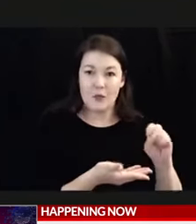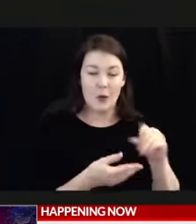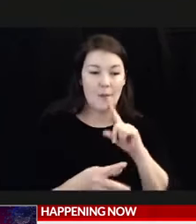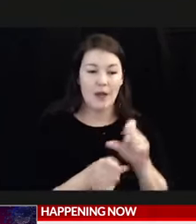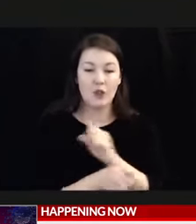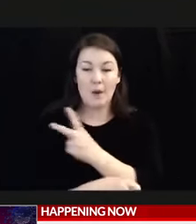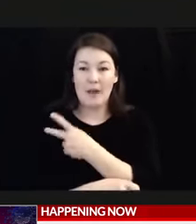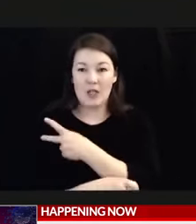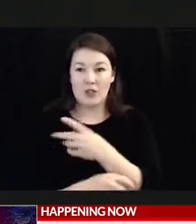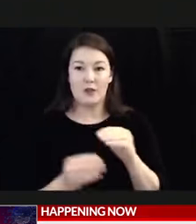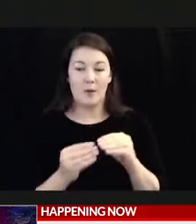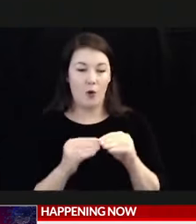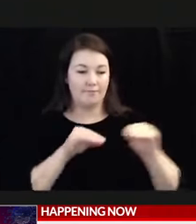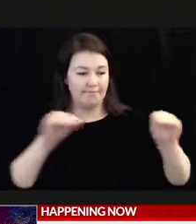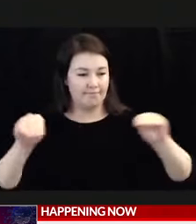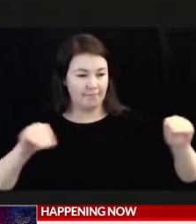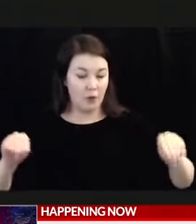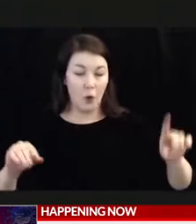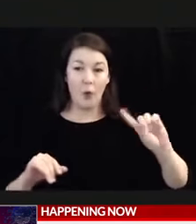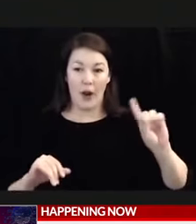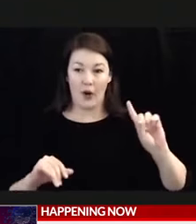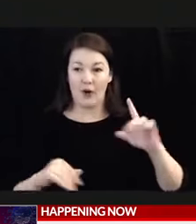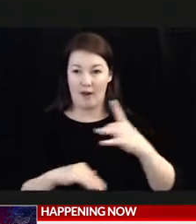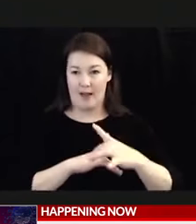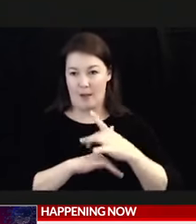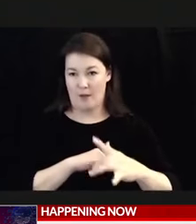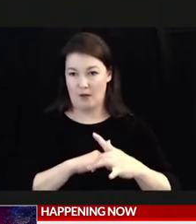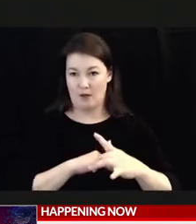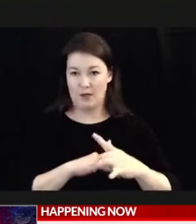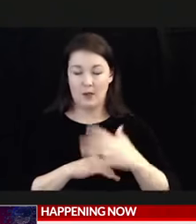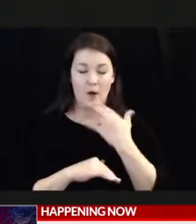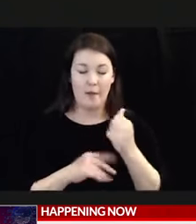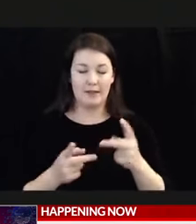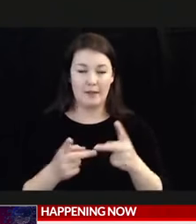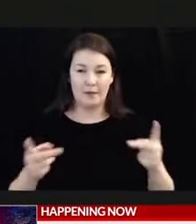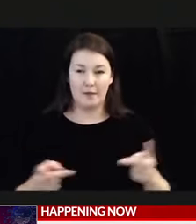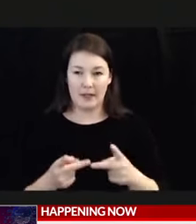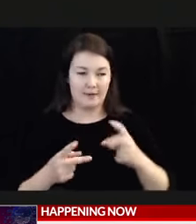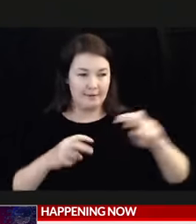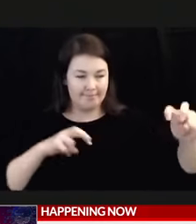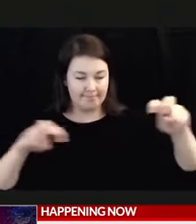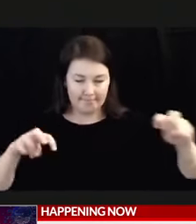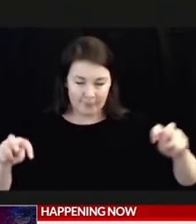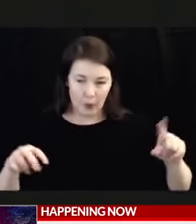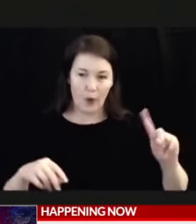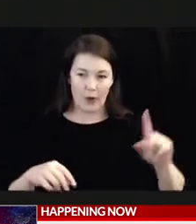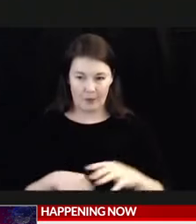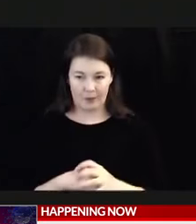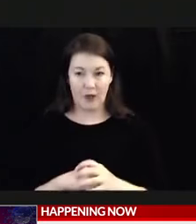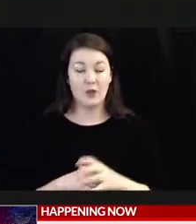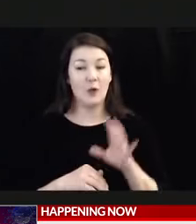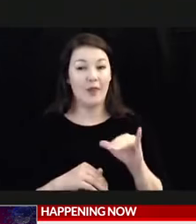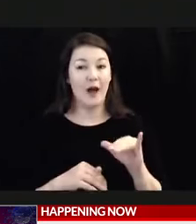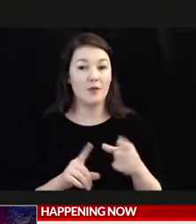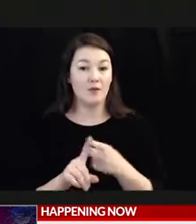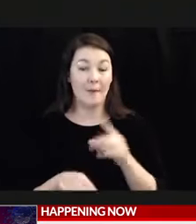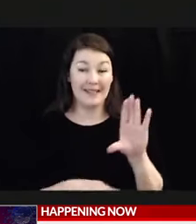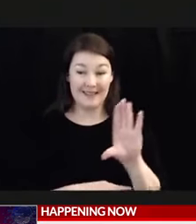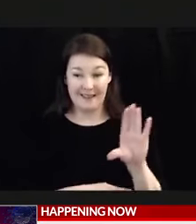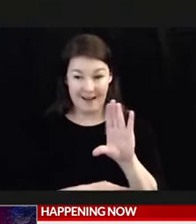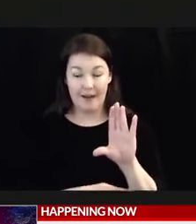routed to hospital beds that are available and open for them. And that's what that was the contents of that executive order on Sunday, the